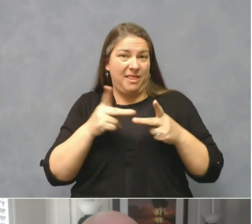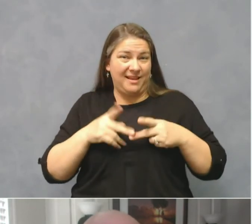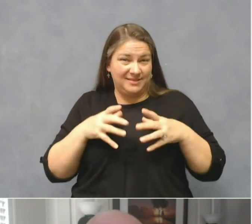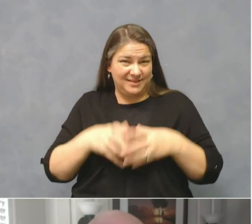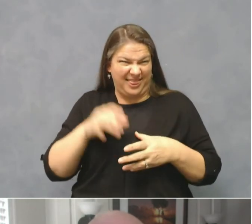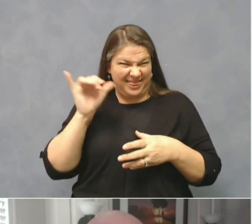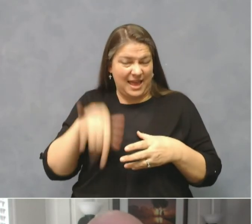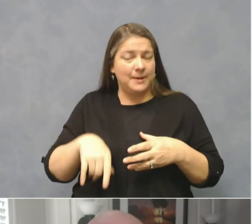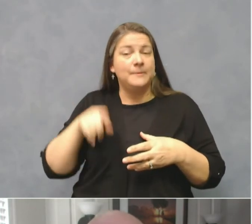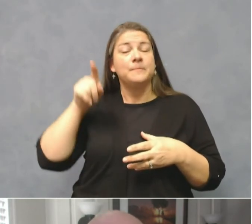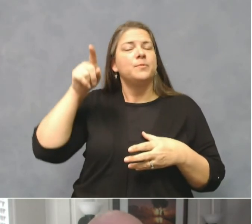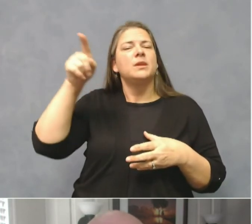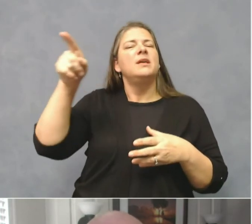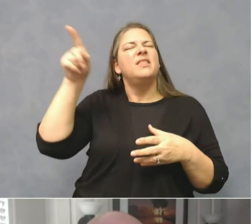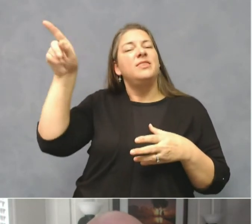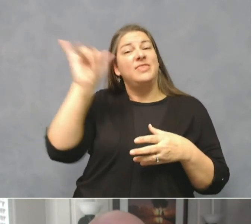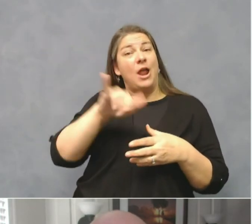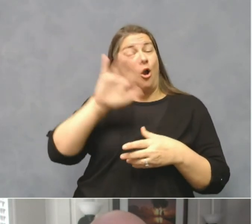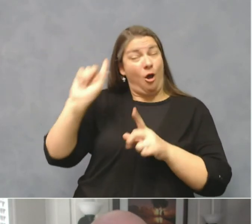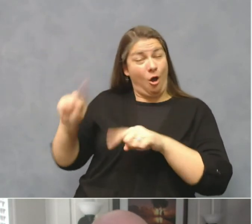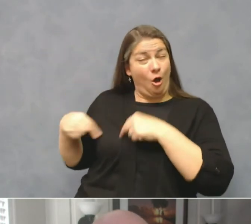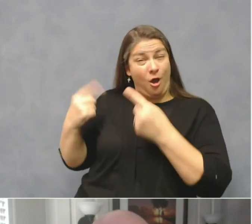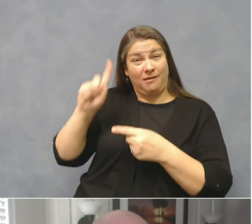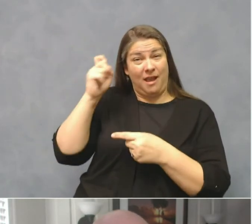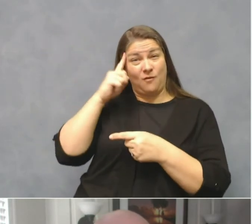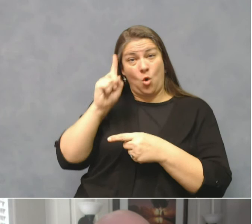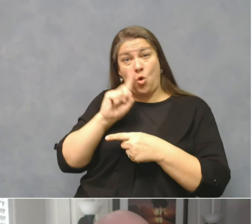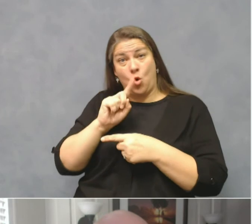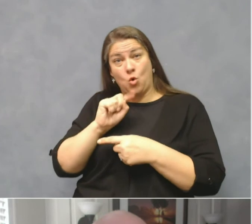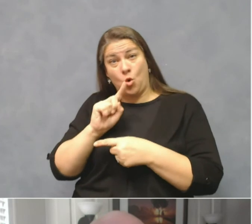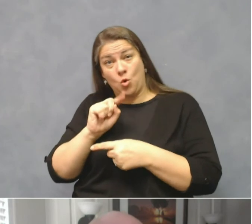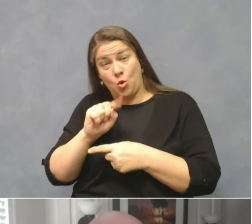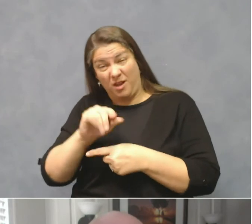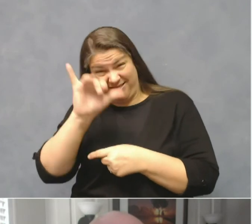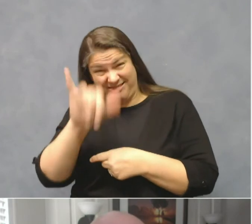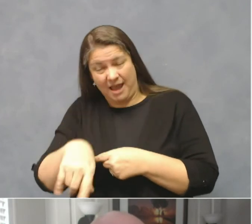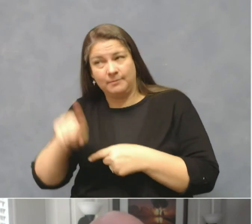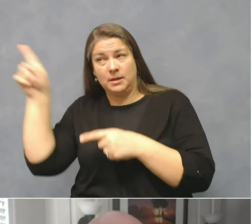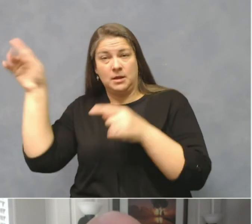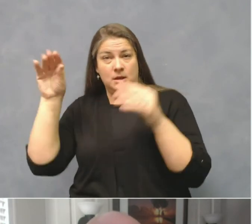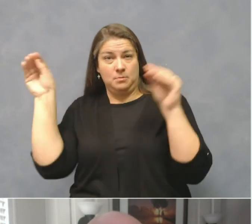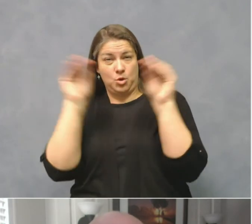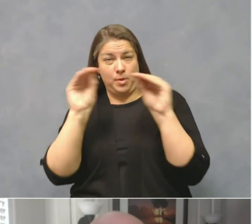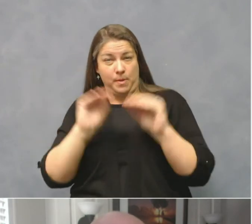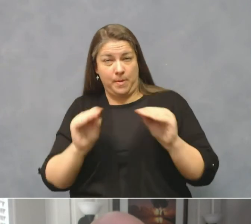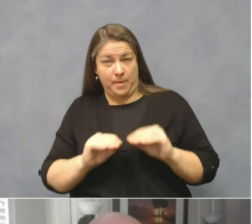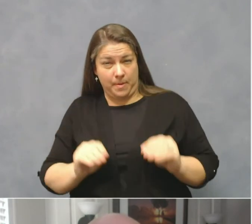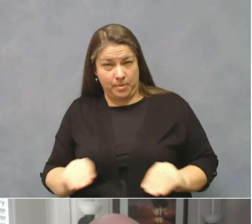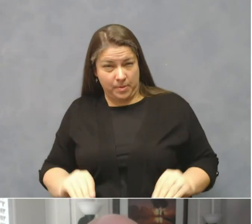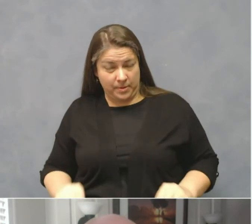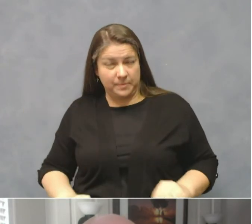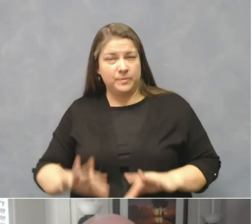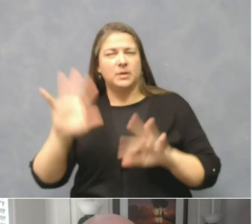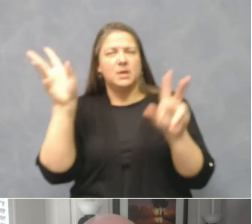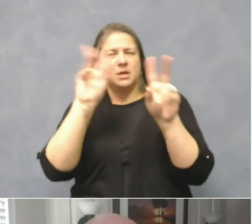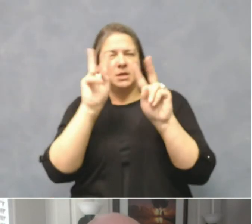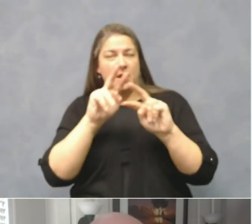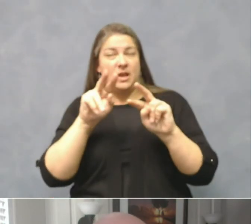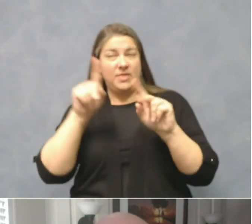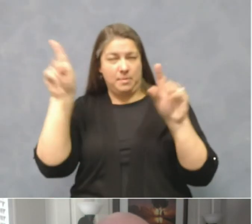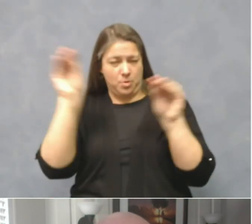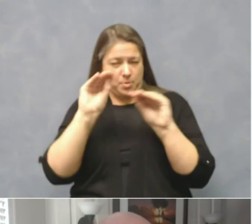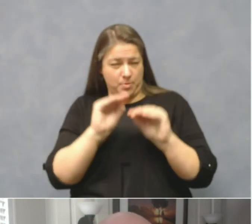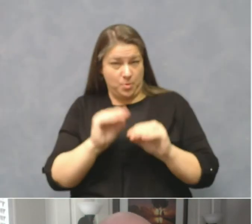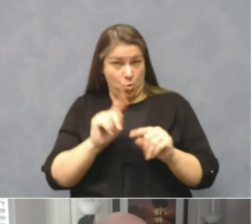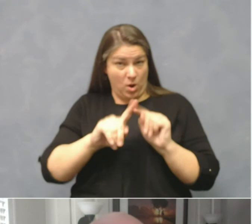created scenarios using epidemiology and statistics, and then ran simulations. So you can see in the top right of this